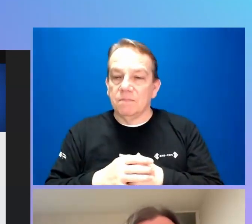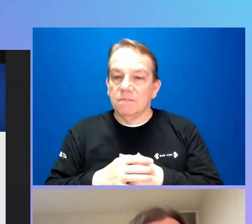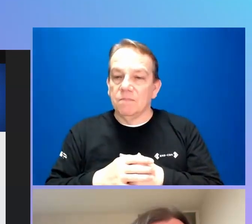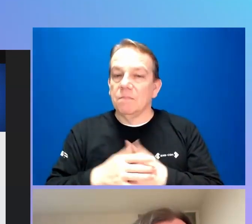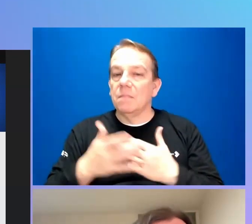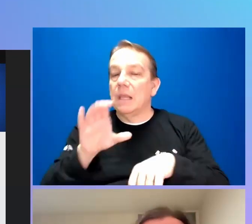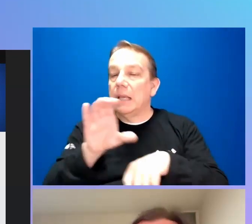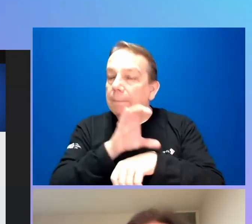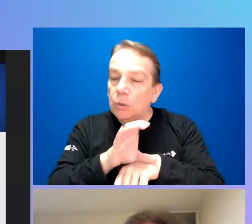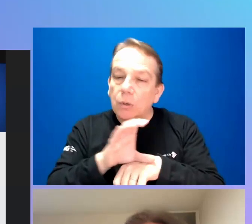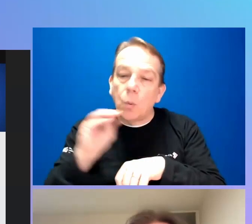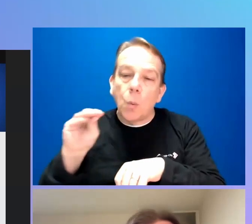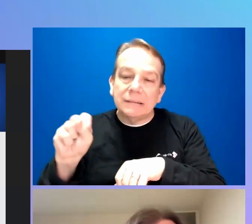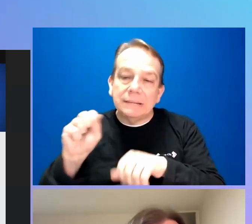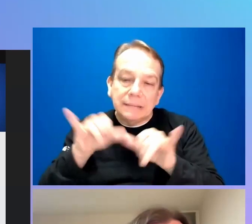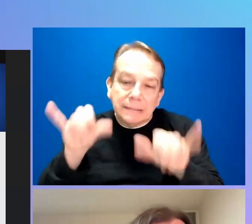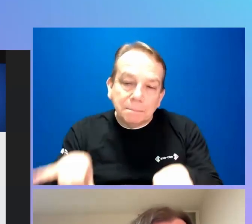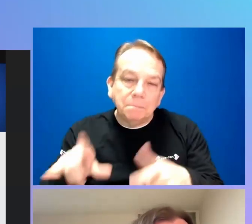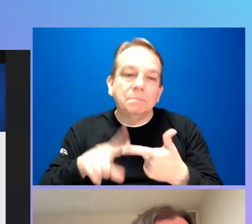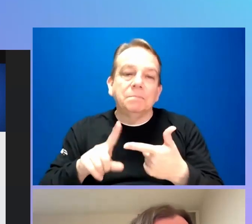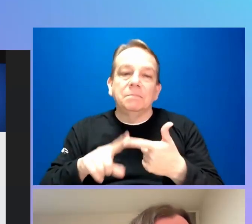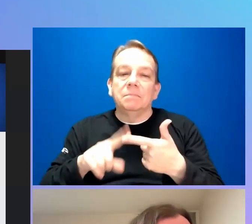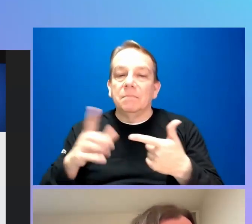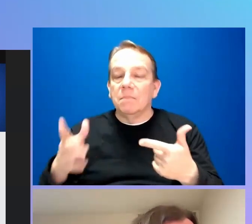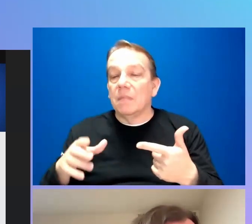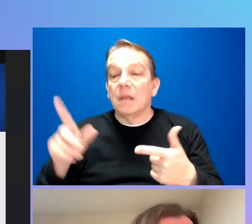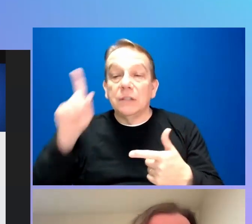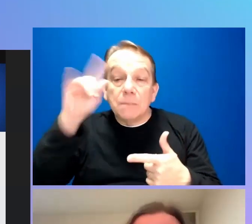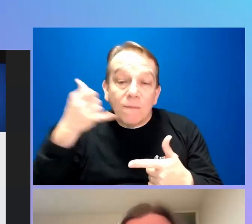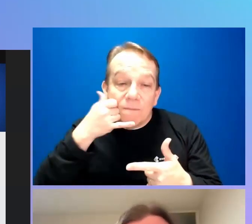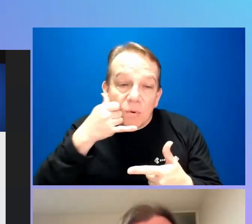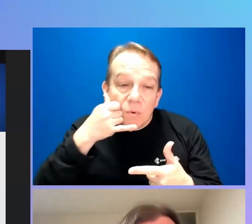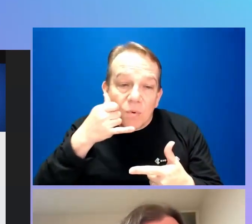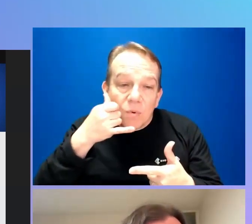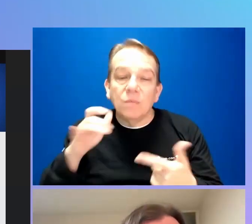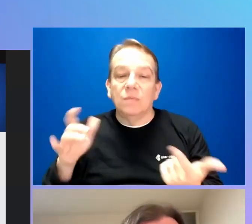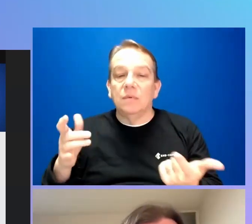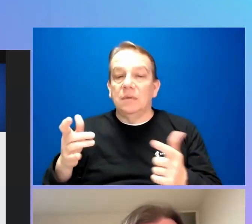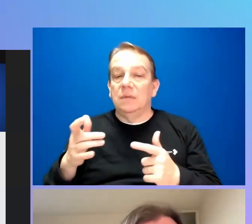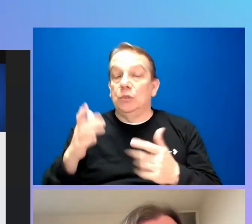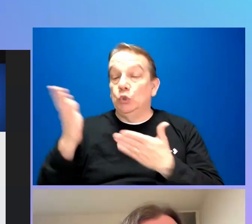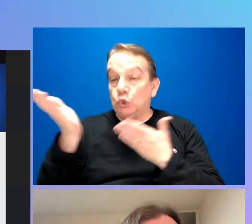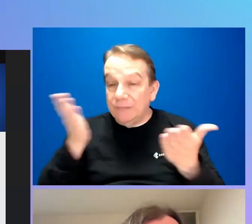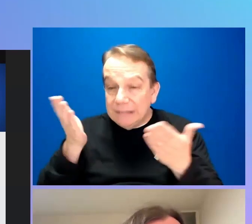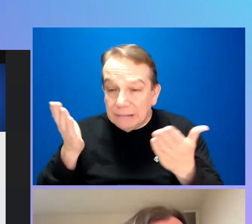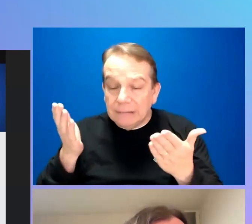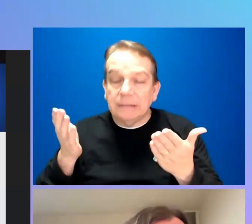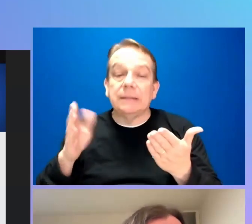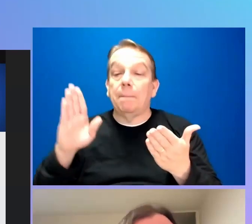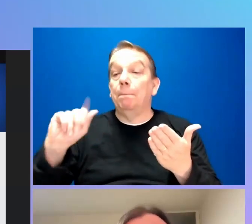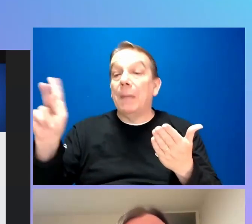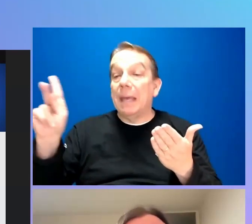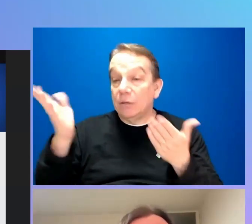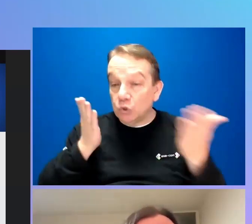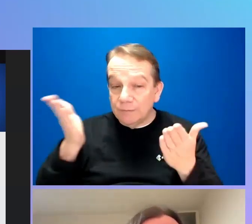computers and operating systems, smartphones, hardware. It covers services, banking